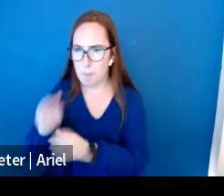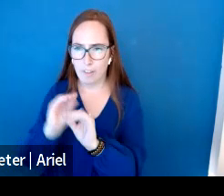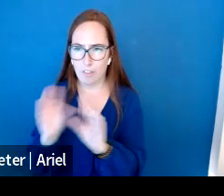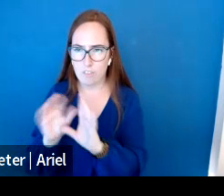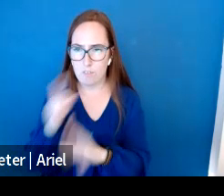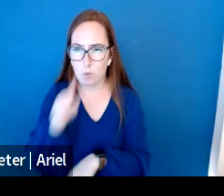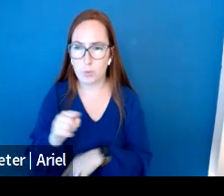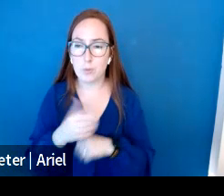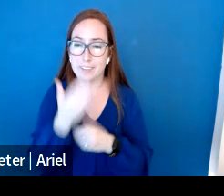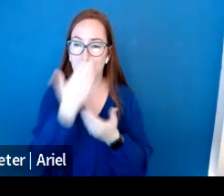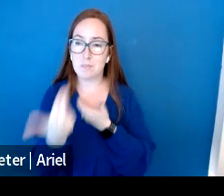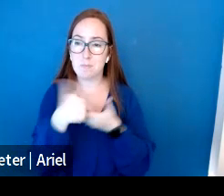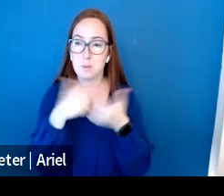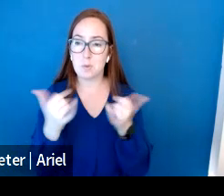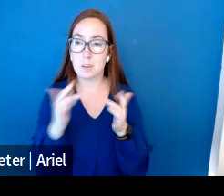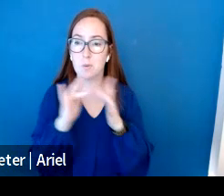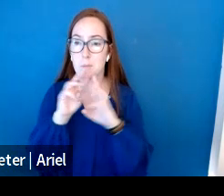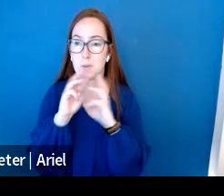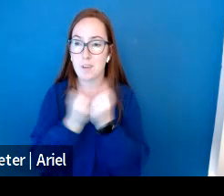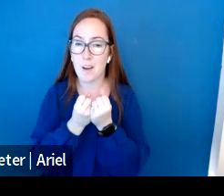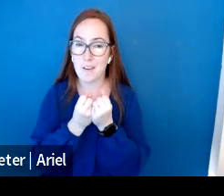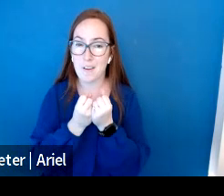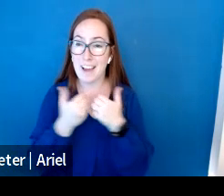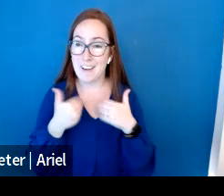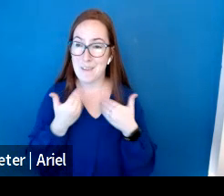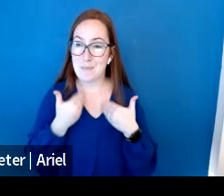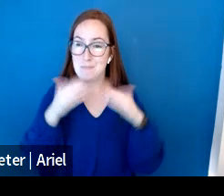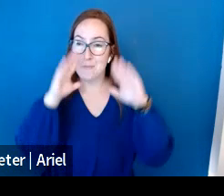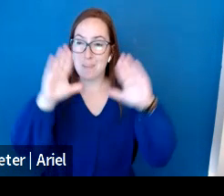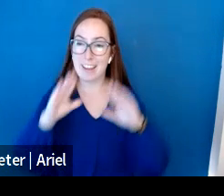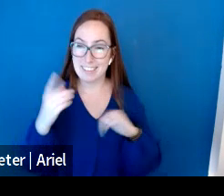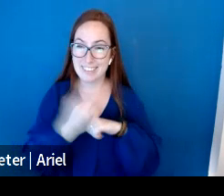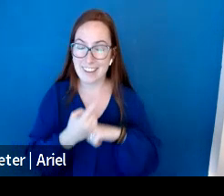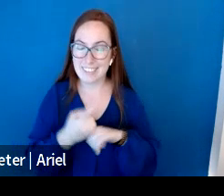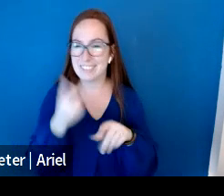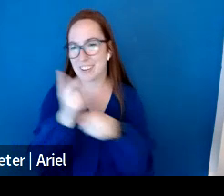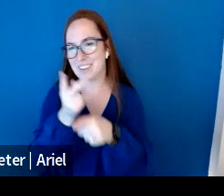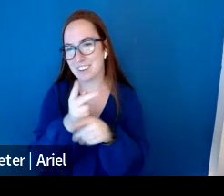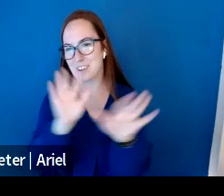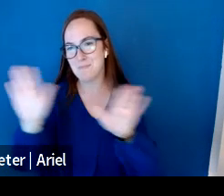attending today's webinar. We wish you an amazing day. Take care.